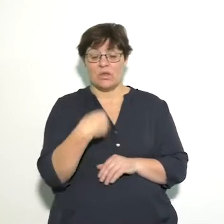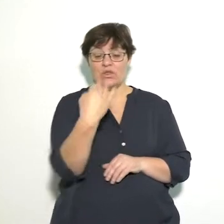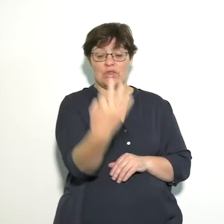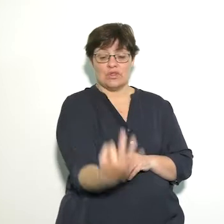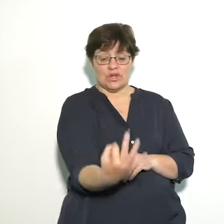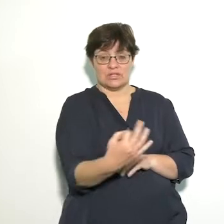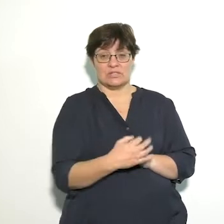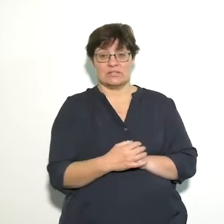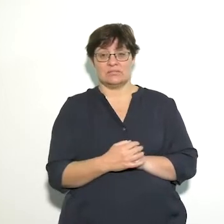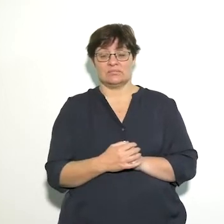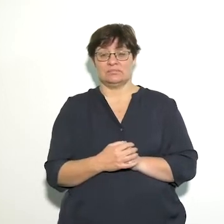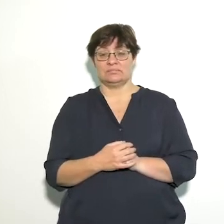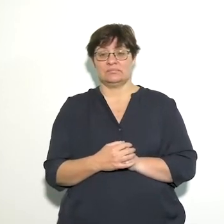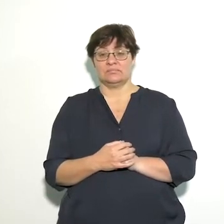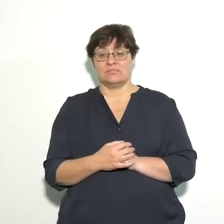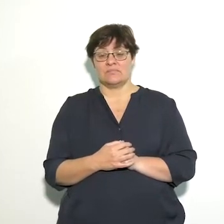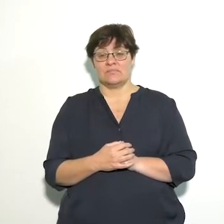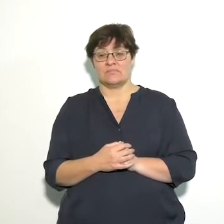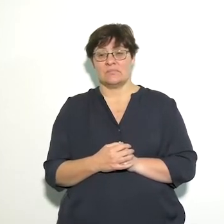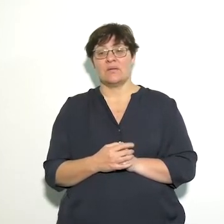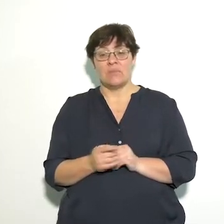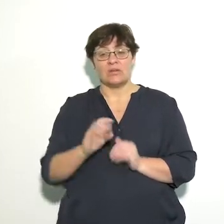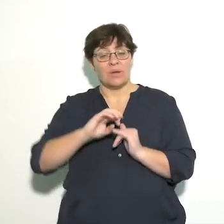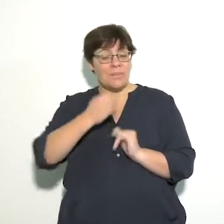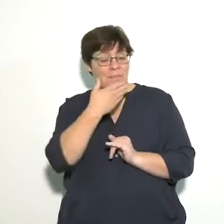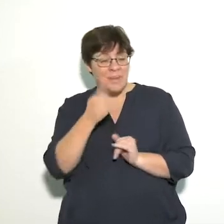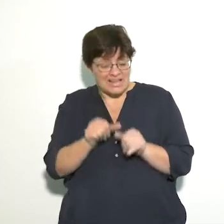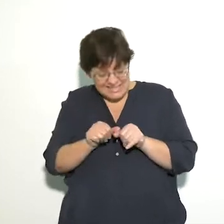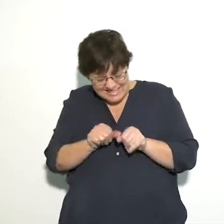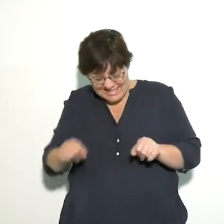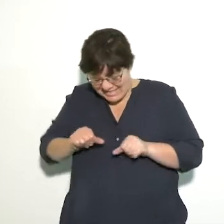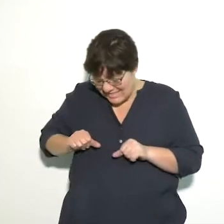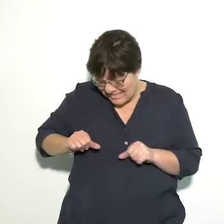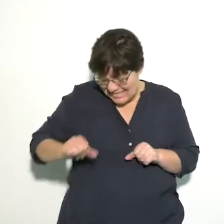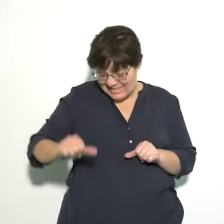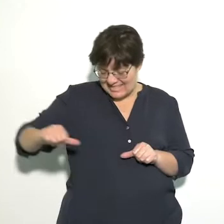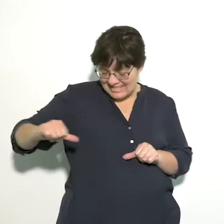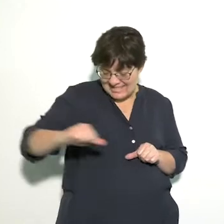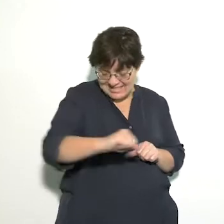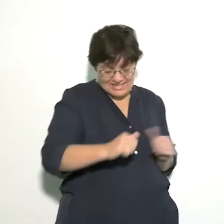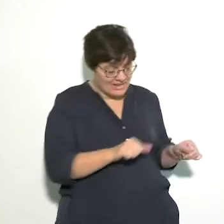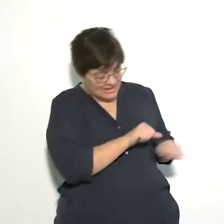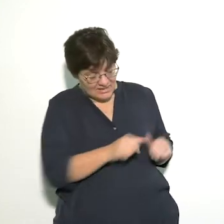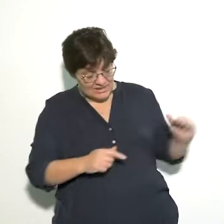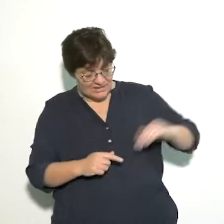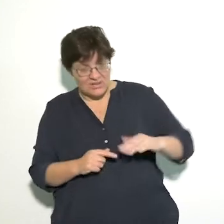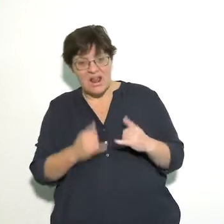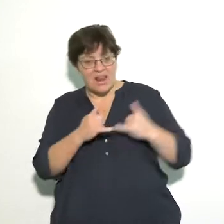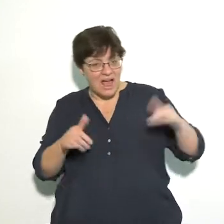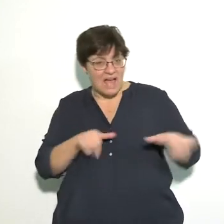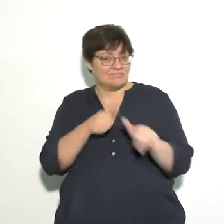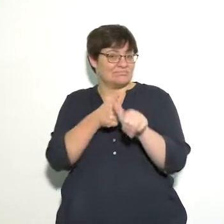My third triangle. Each time I'm trying my best to make sure I'm keeping within these